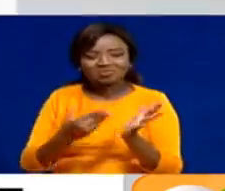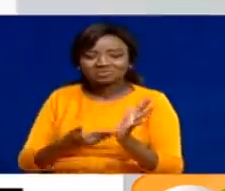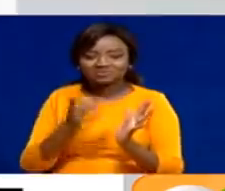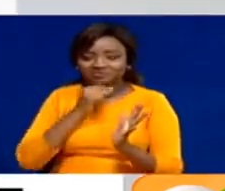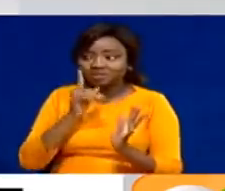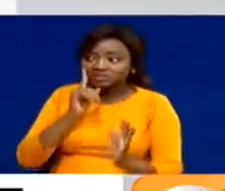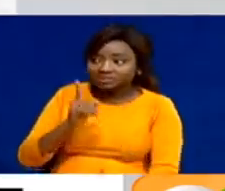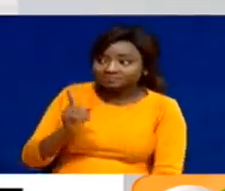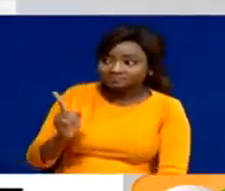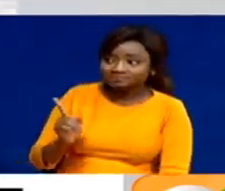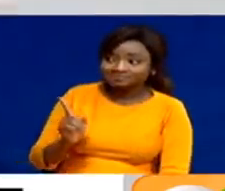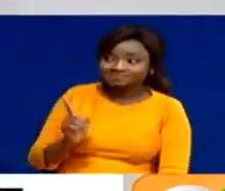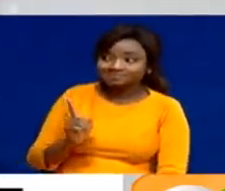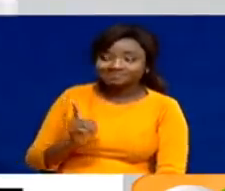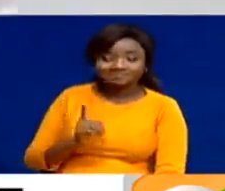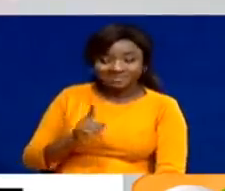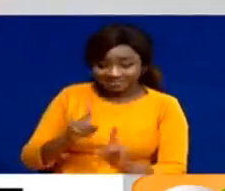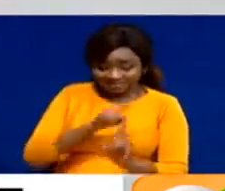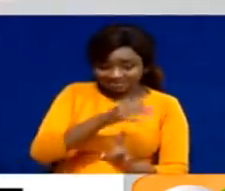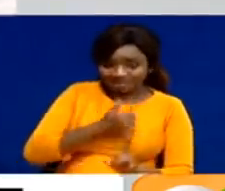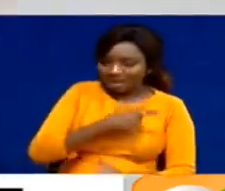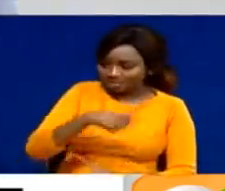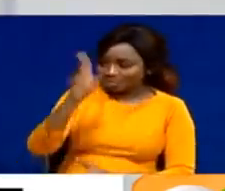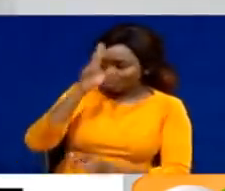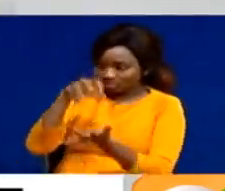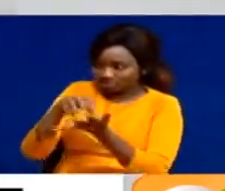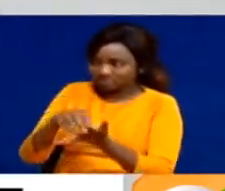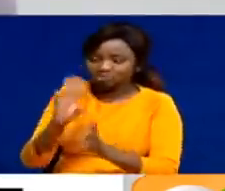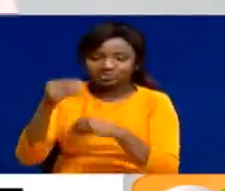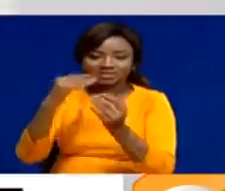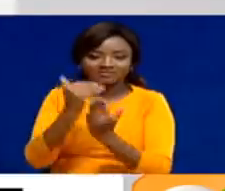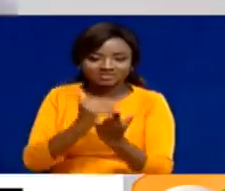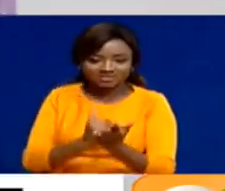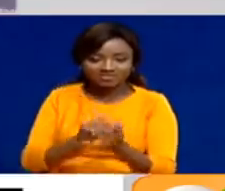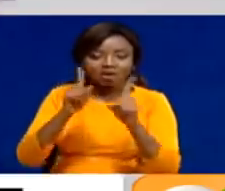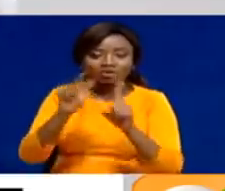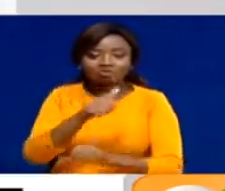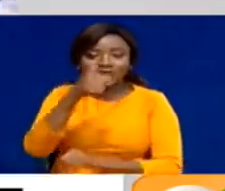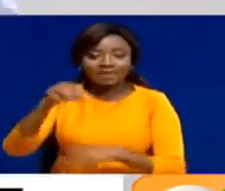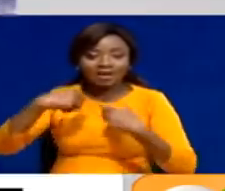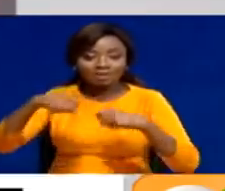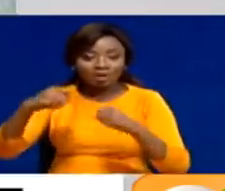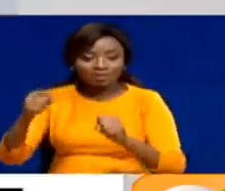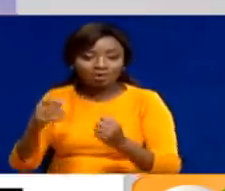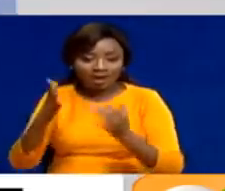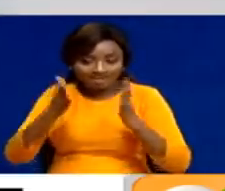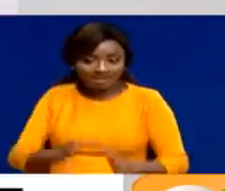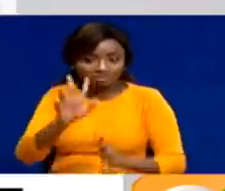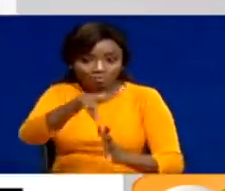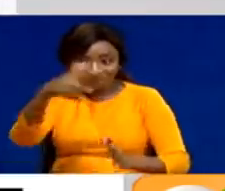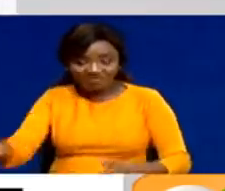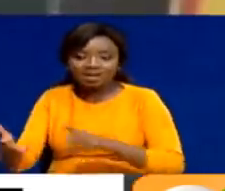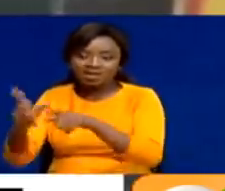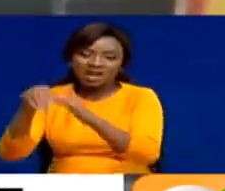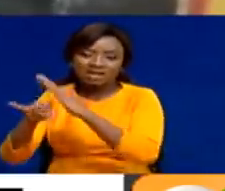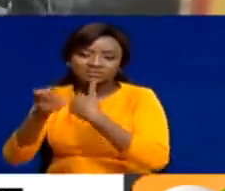The young motorist who was assaulted has also recorded a statement, while the Boda operator who was knocked down is receiving treatment for his